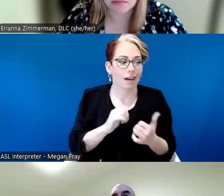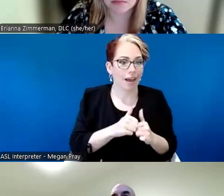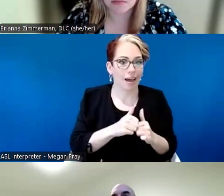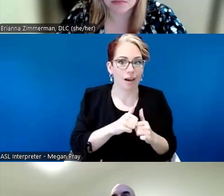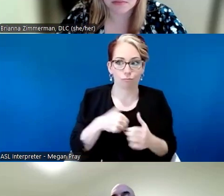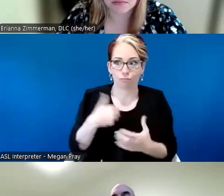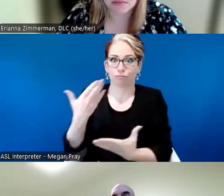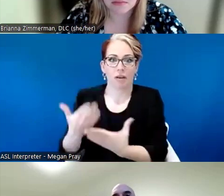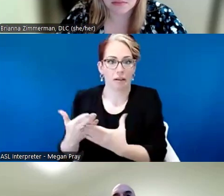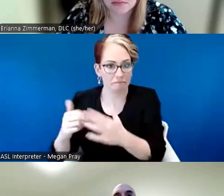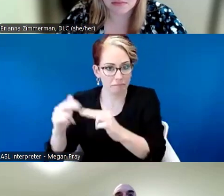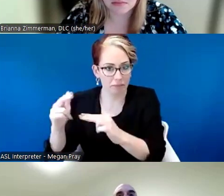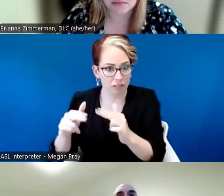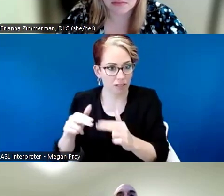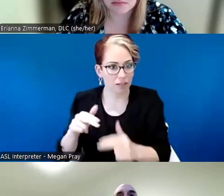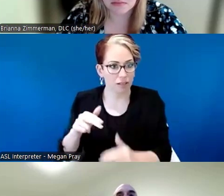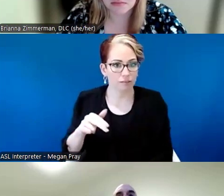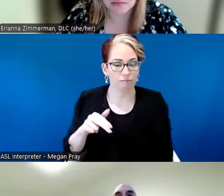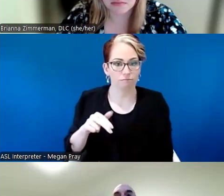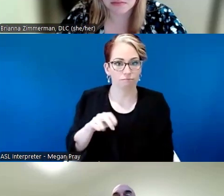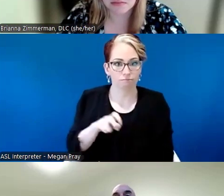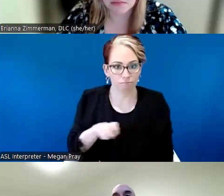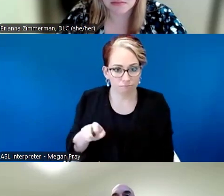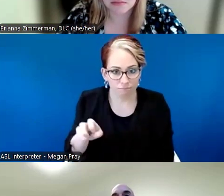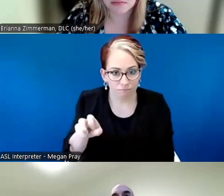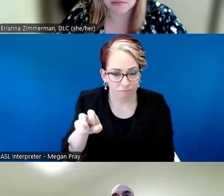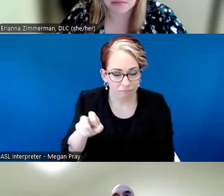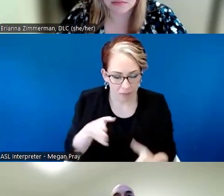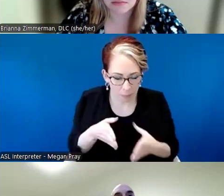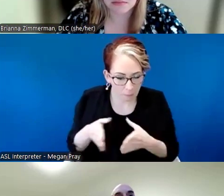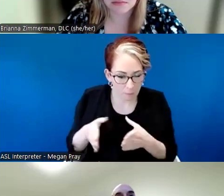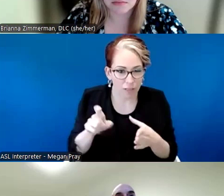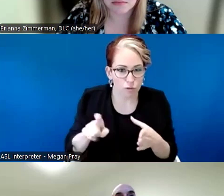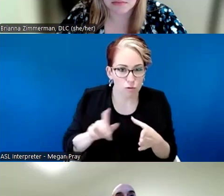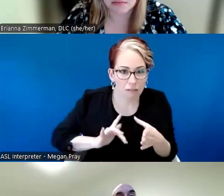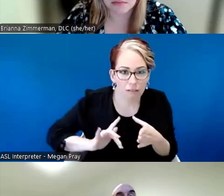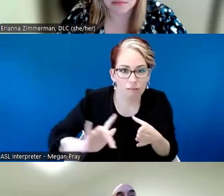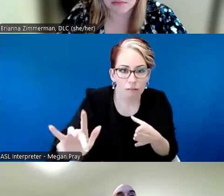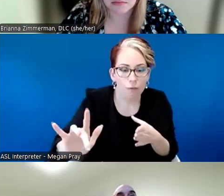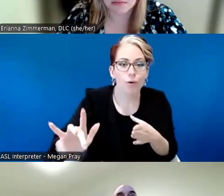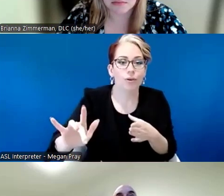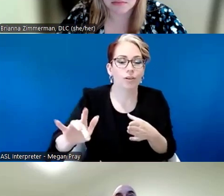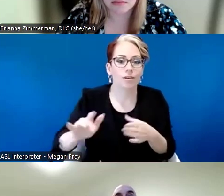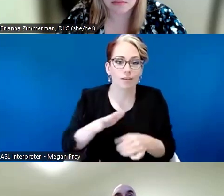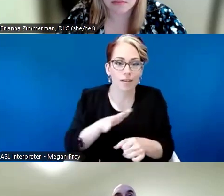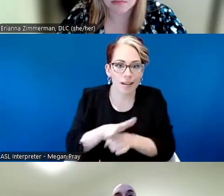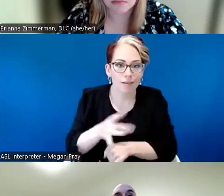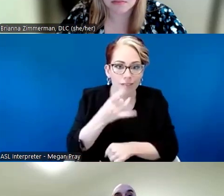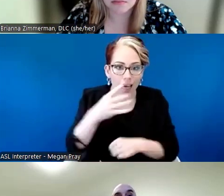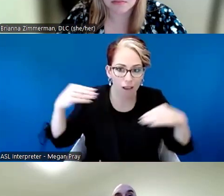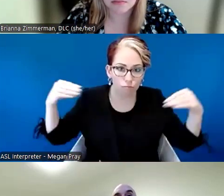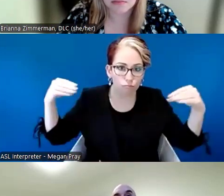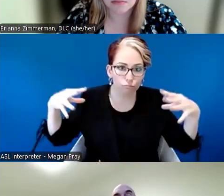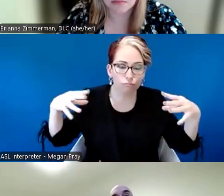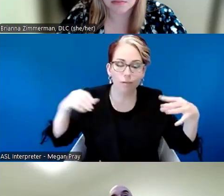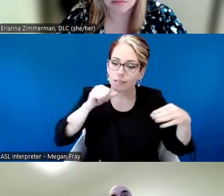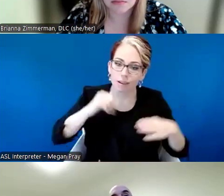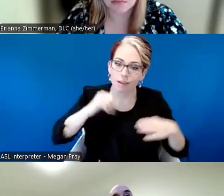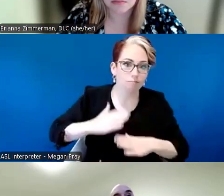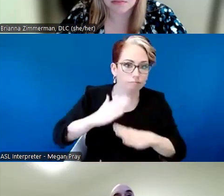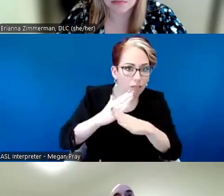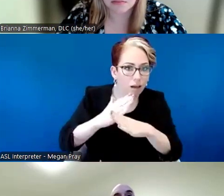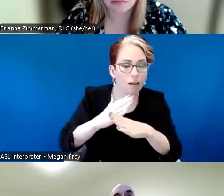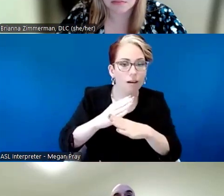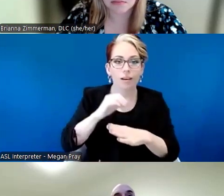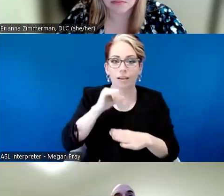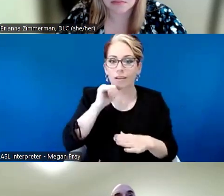lot to the entrance should be clear. It should be reasonably well lit, should be unobstructed, uninterrupted by abrupt